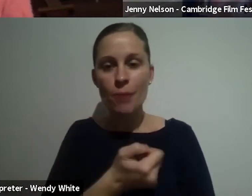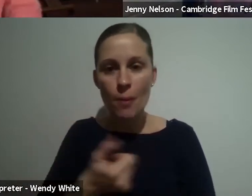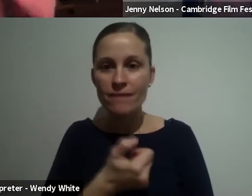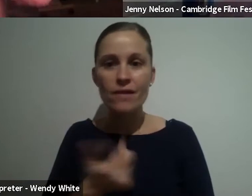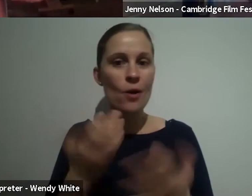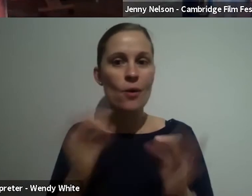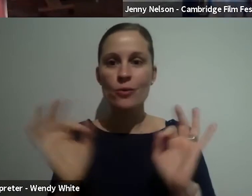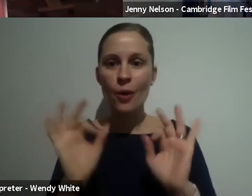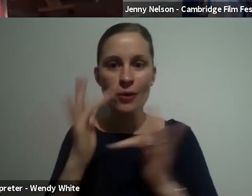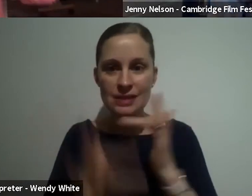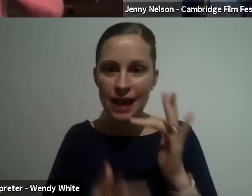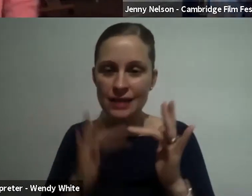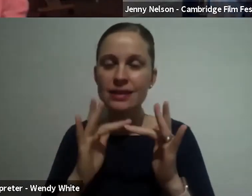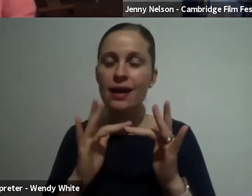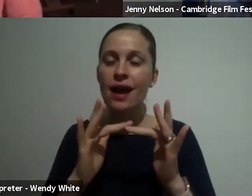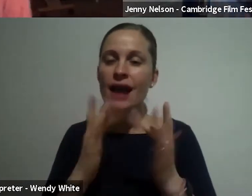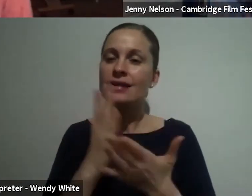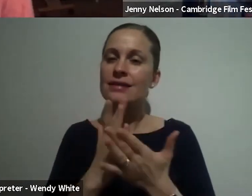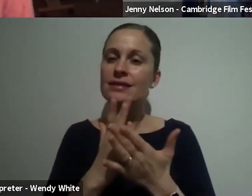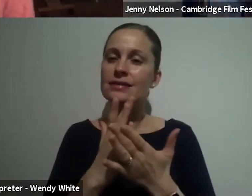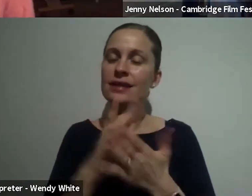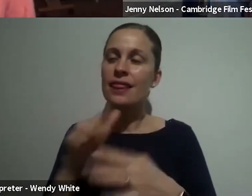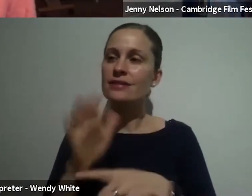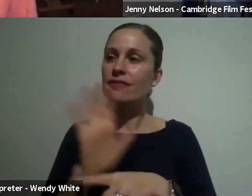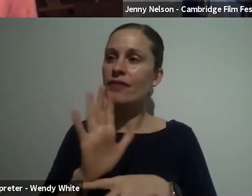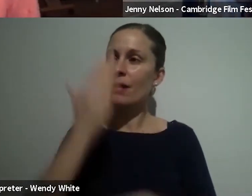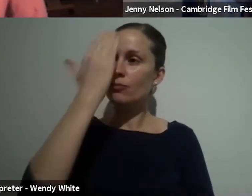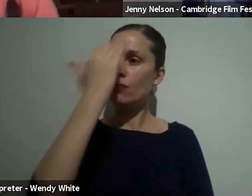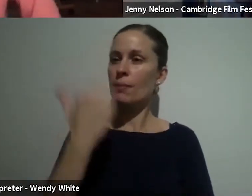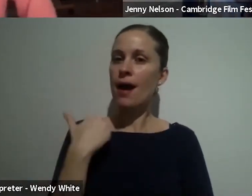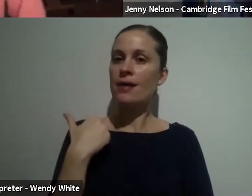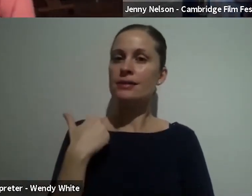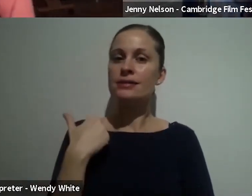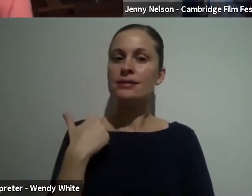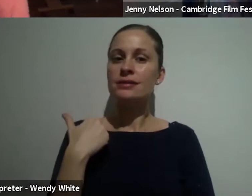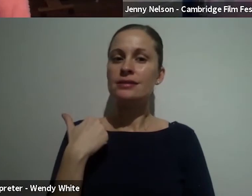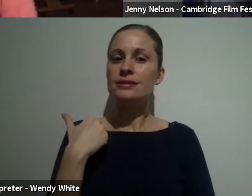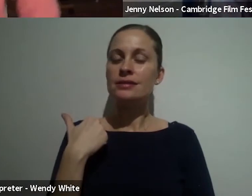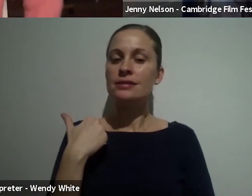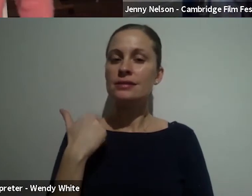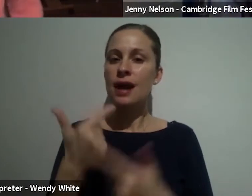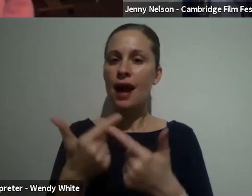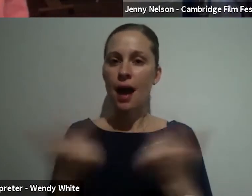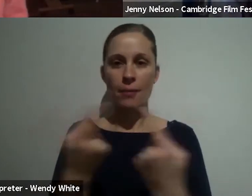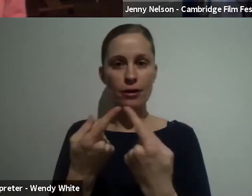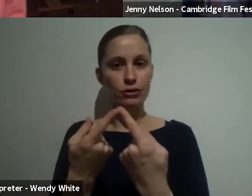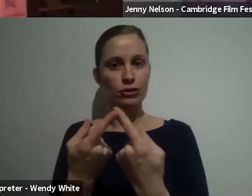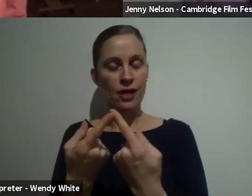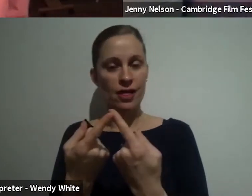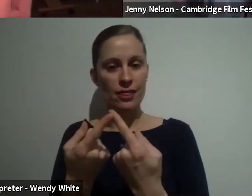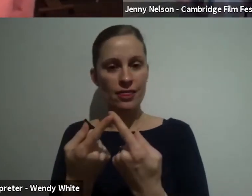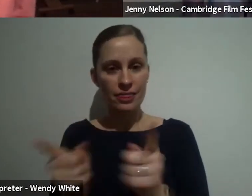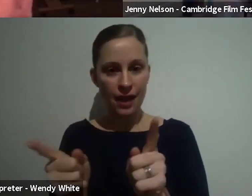internet. And it's a reminder of how much the girls sort of learn